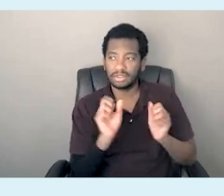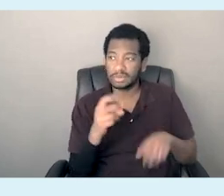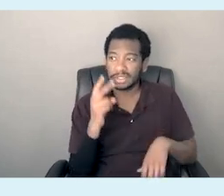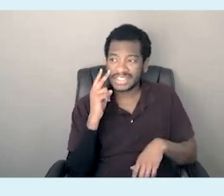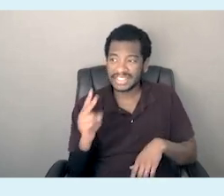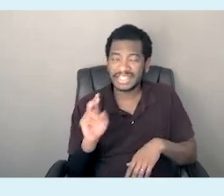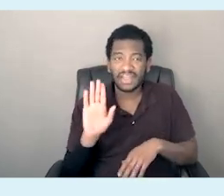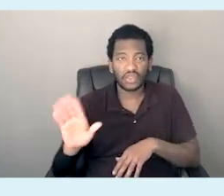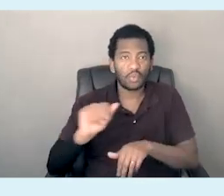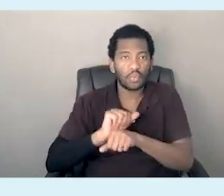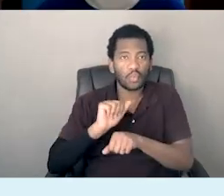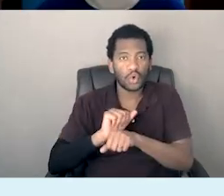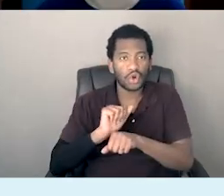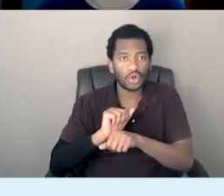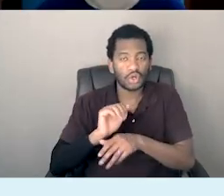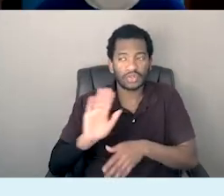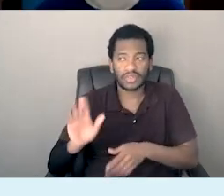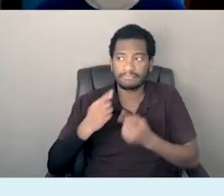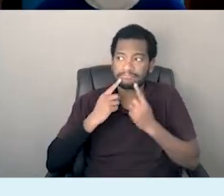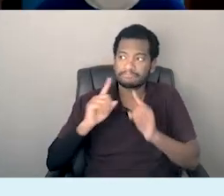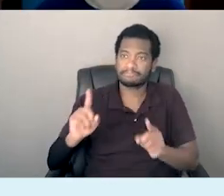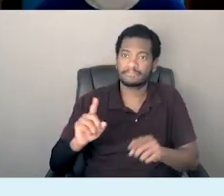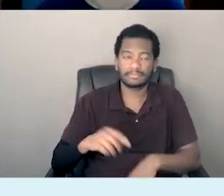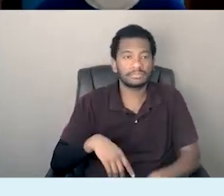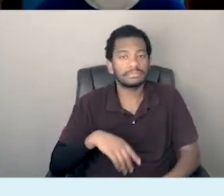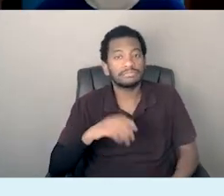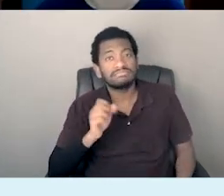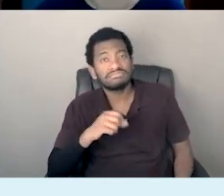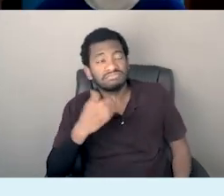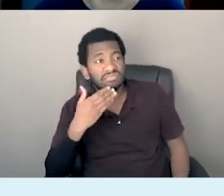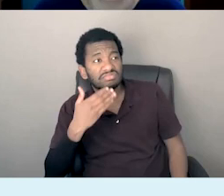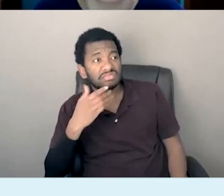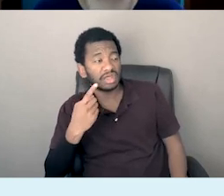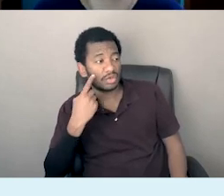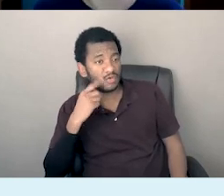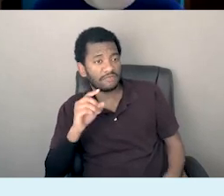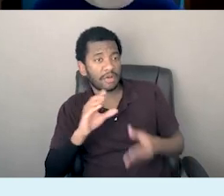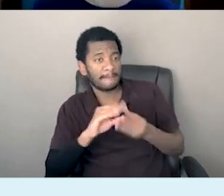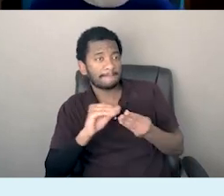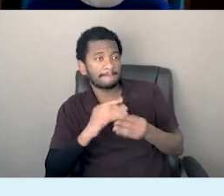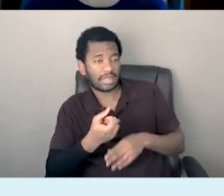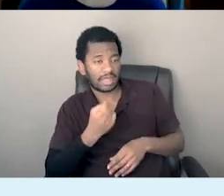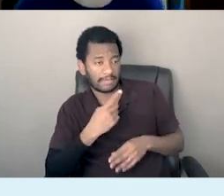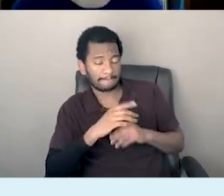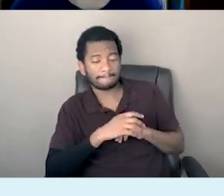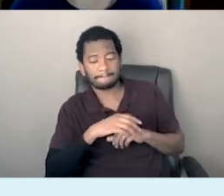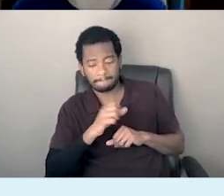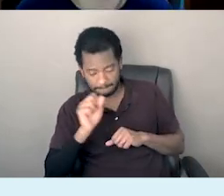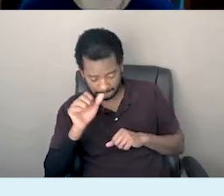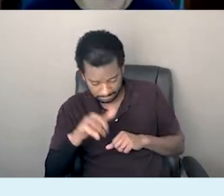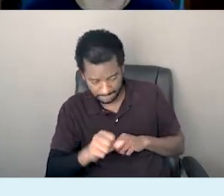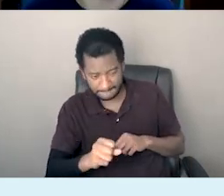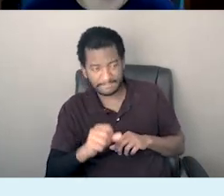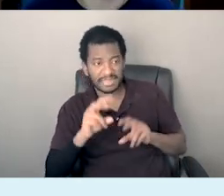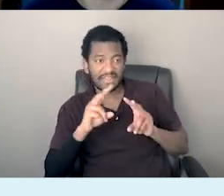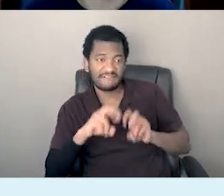they've done. Mm-hmm. Yeah, thank you so much for asking that question. Yes,